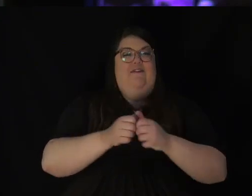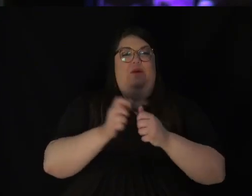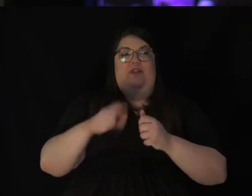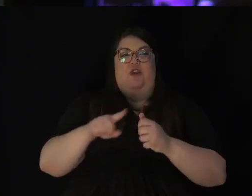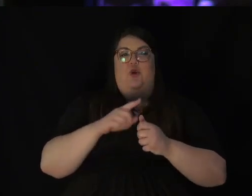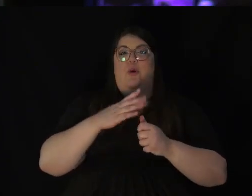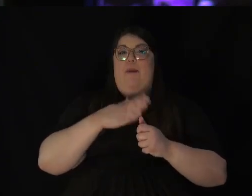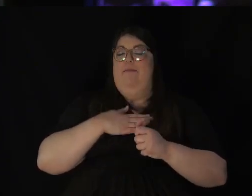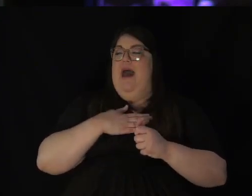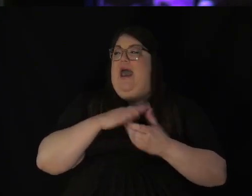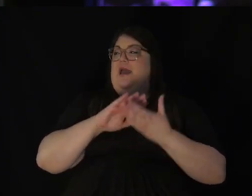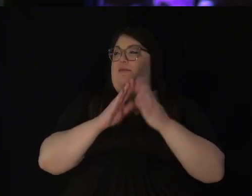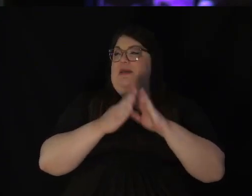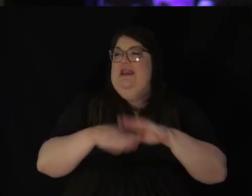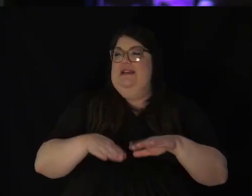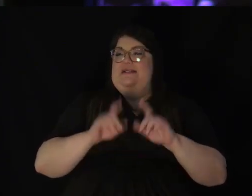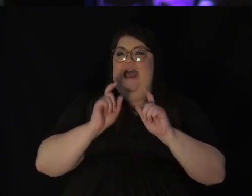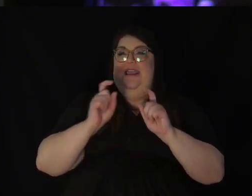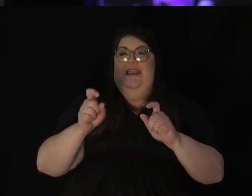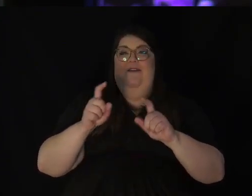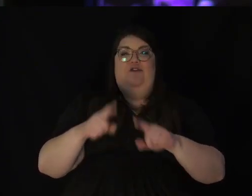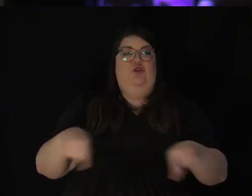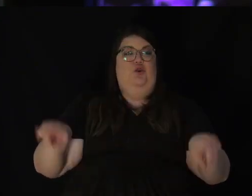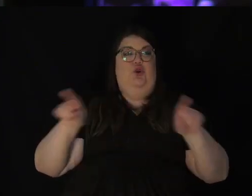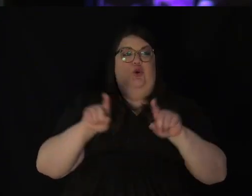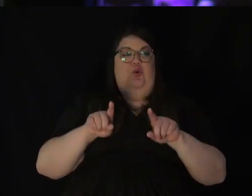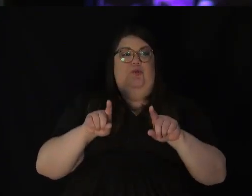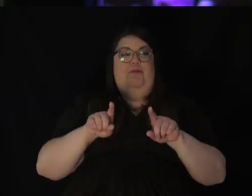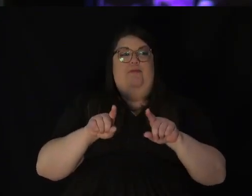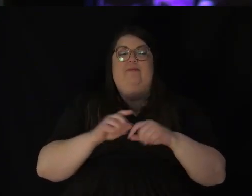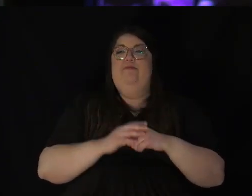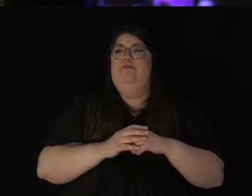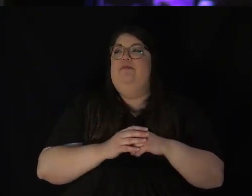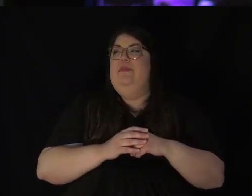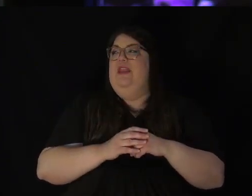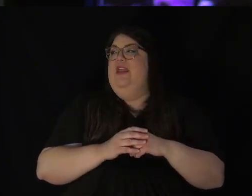my peace I give to you." And a few